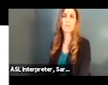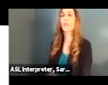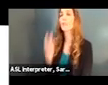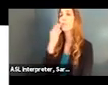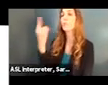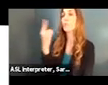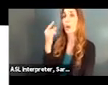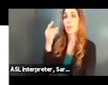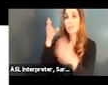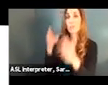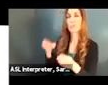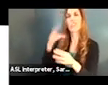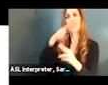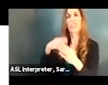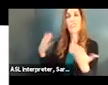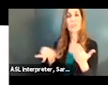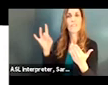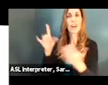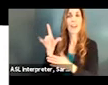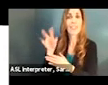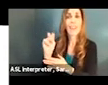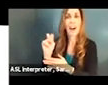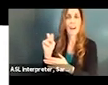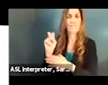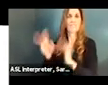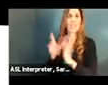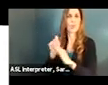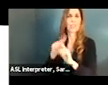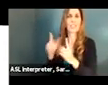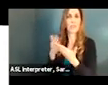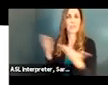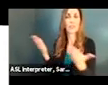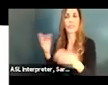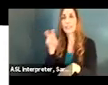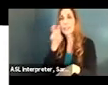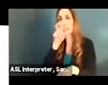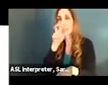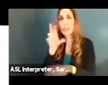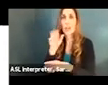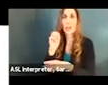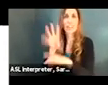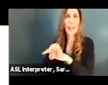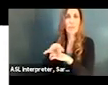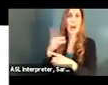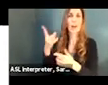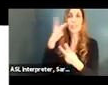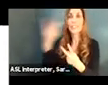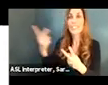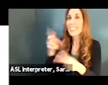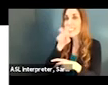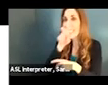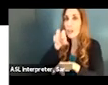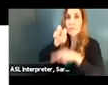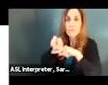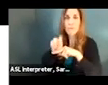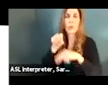like those like live videos of different things. Like there's like the eagle cam with the nest of eagles, or the video at the aquarium